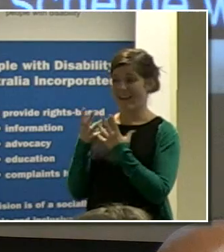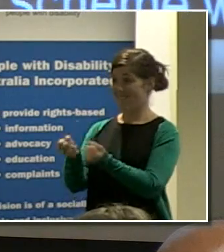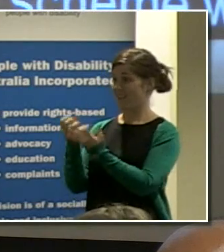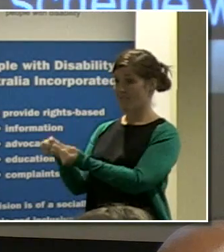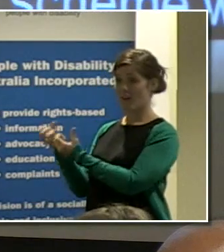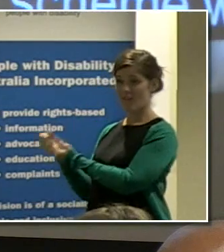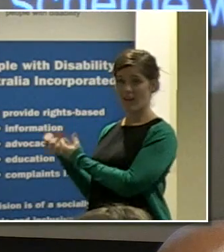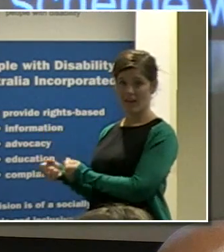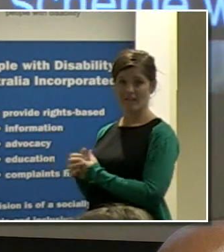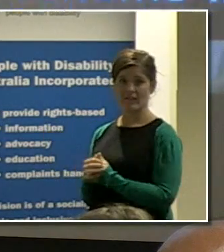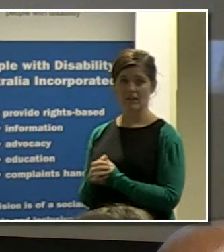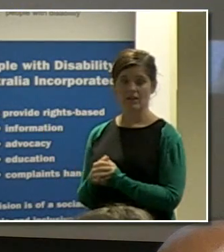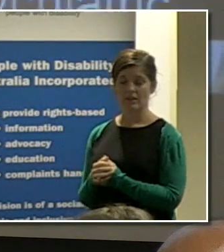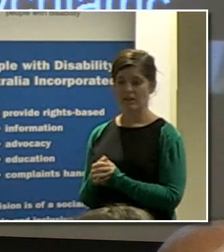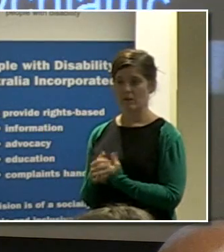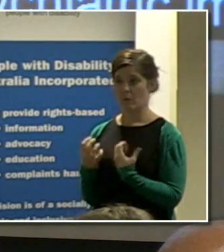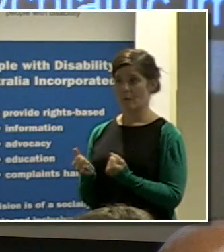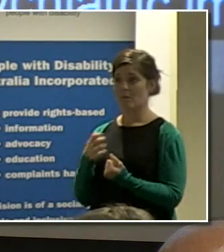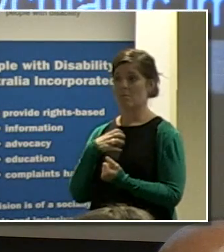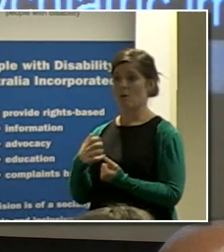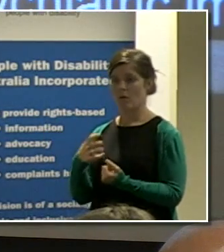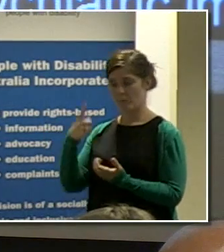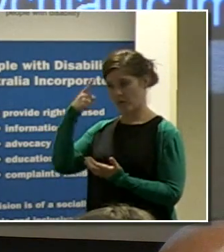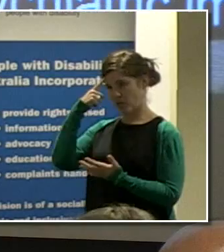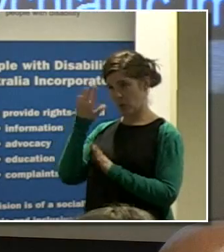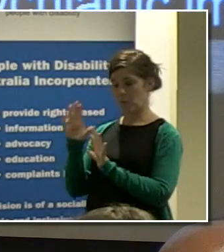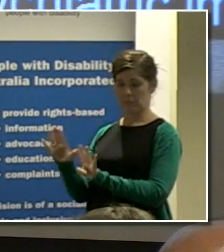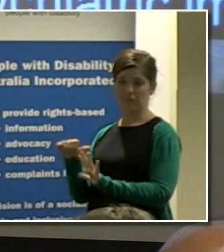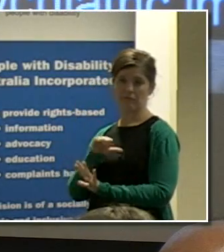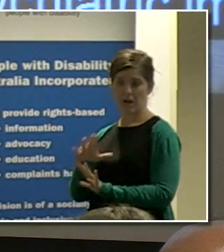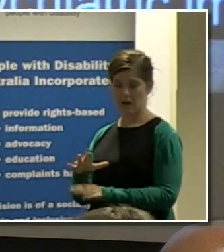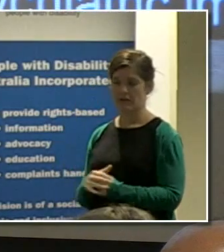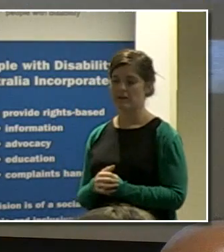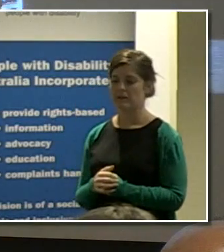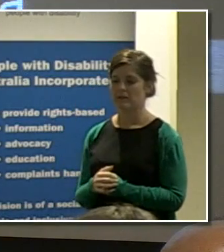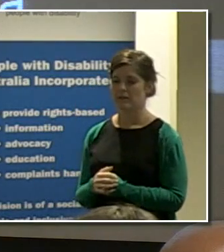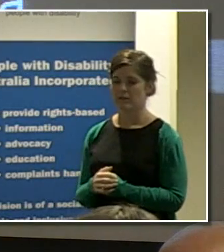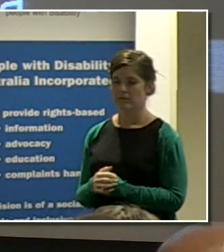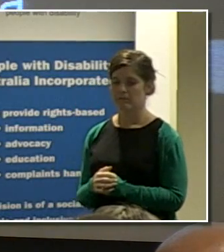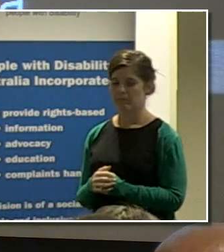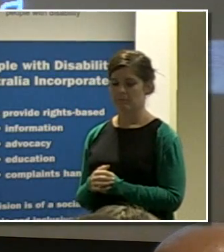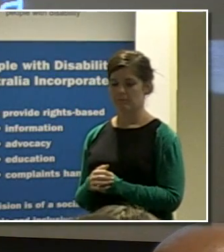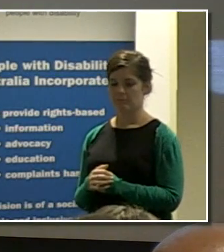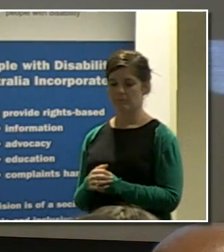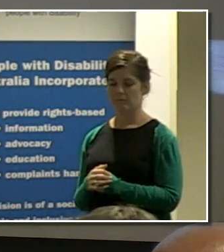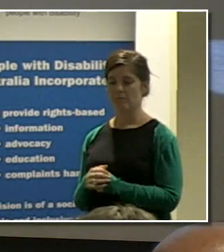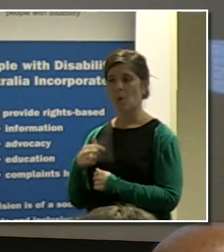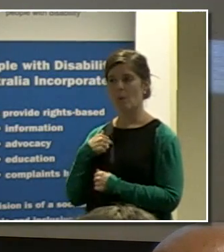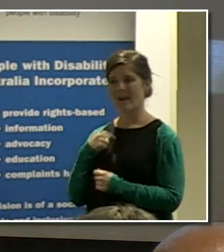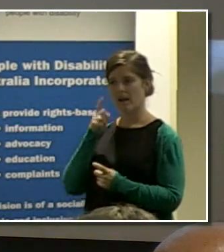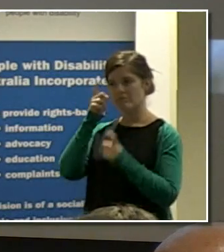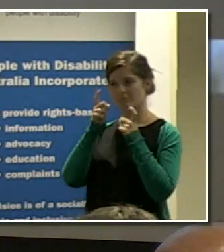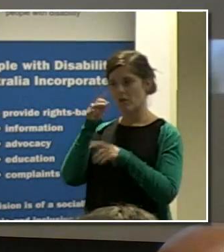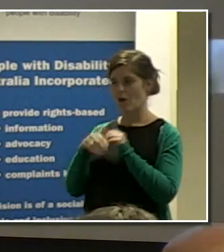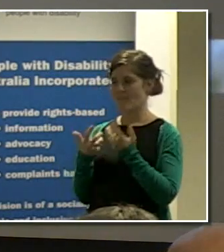the number who were expected, so that's going all right from that point of view. We are looking at ways in which